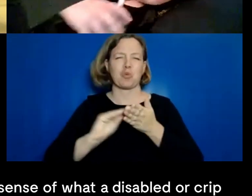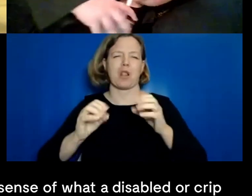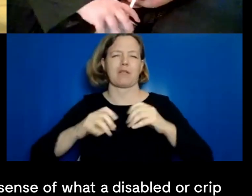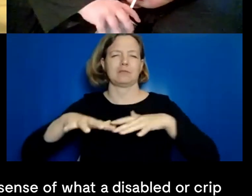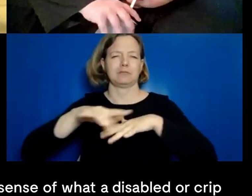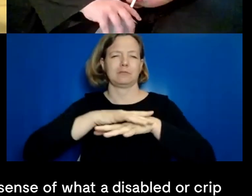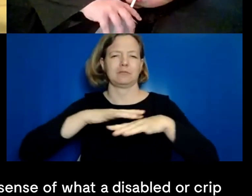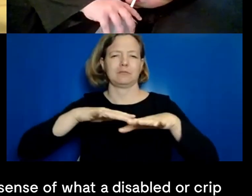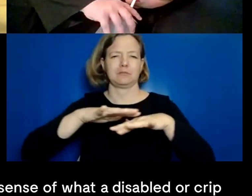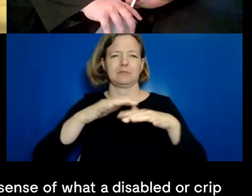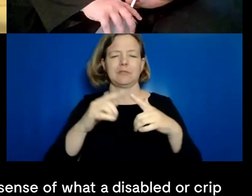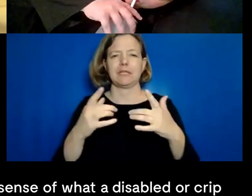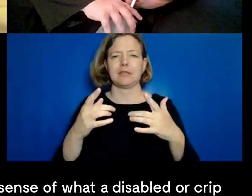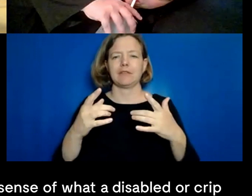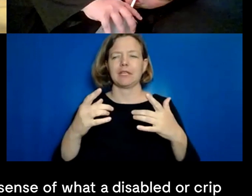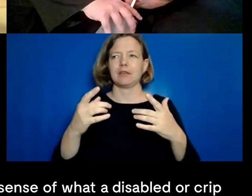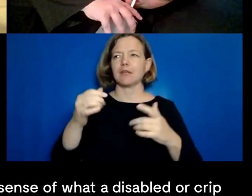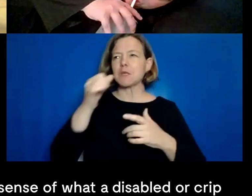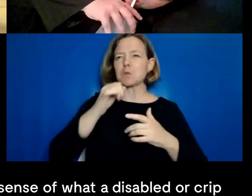then not having a strong sense of